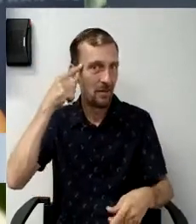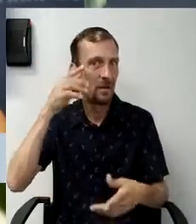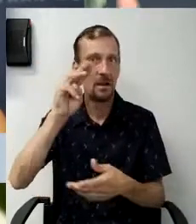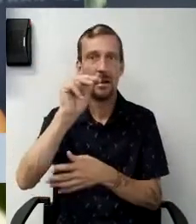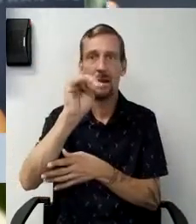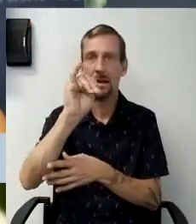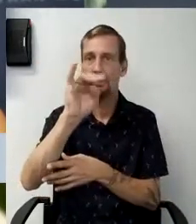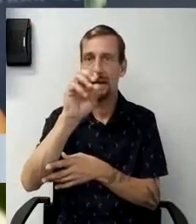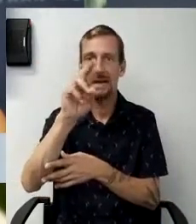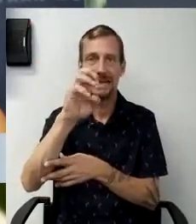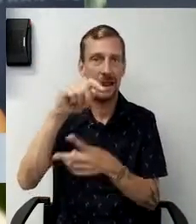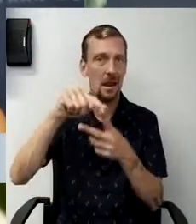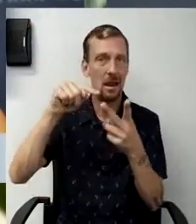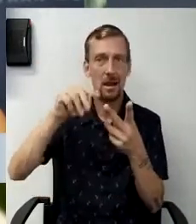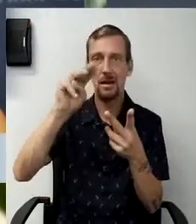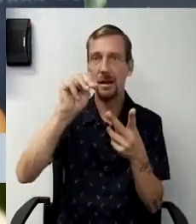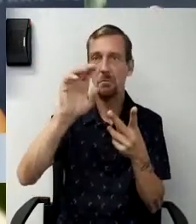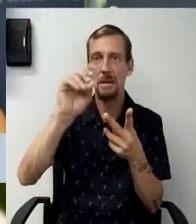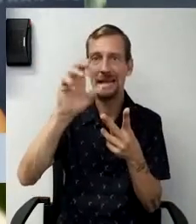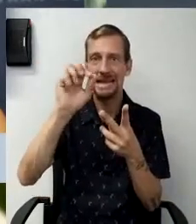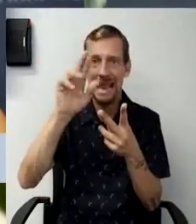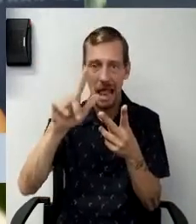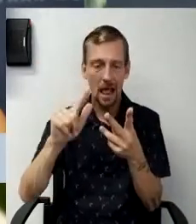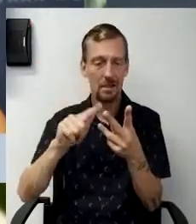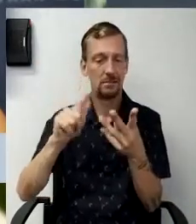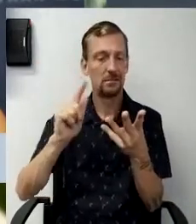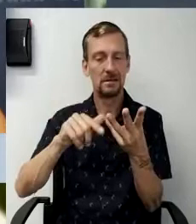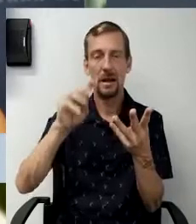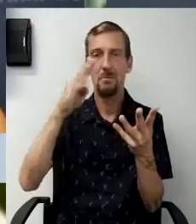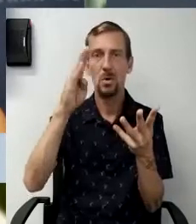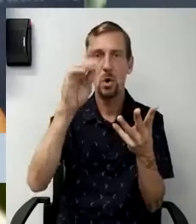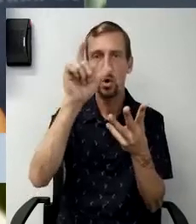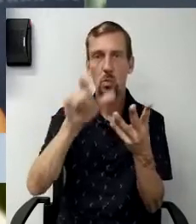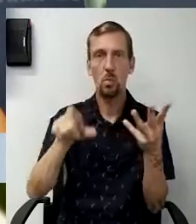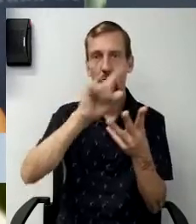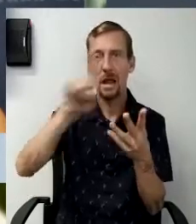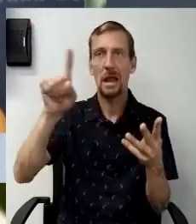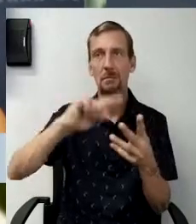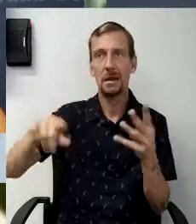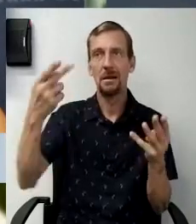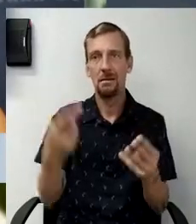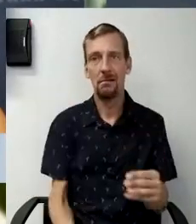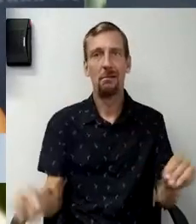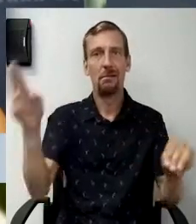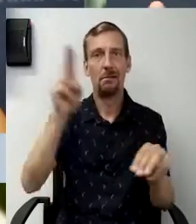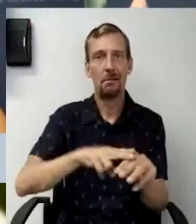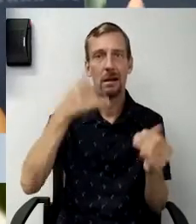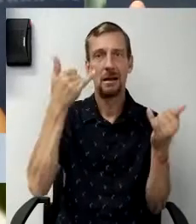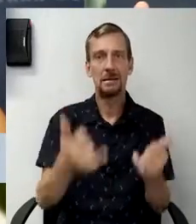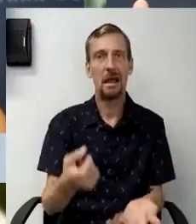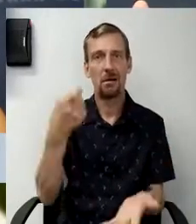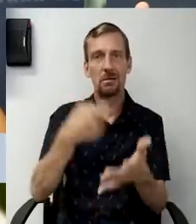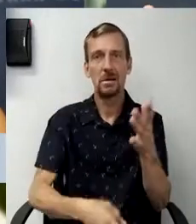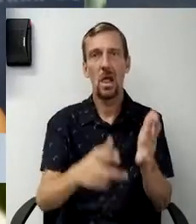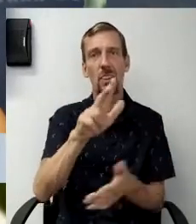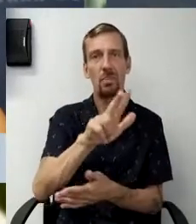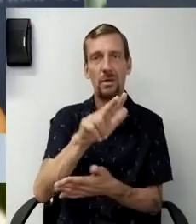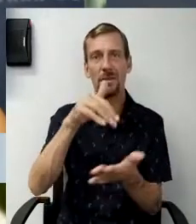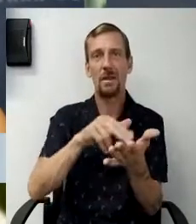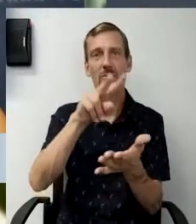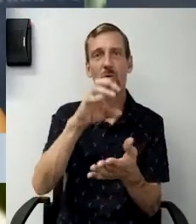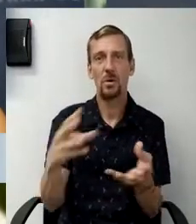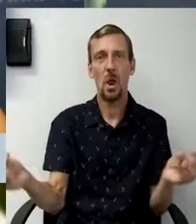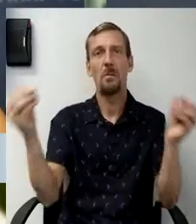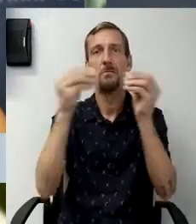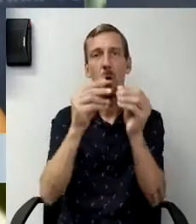or Medi-Cal or Blue Cross, but we now have a brand new $3,200 cost. And remdesivir absolutely has proven